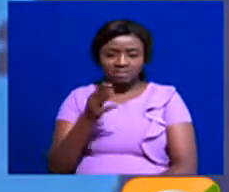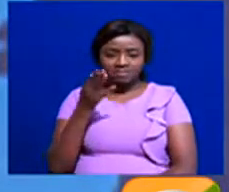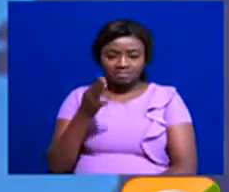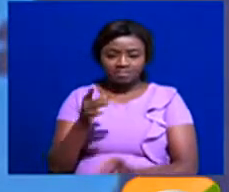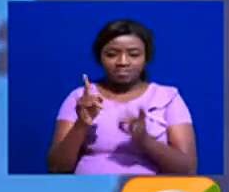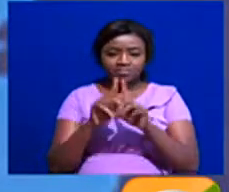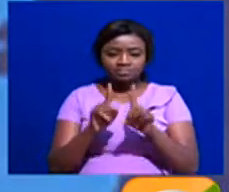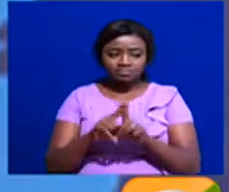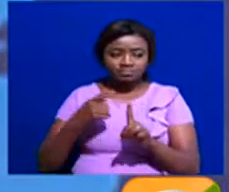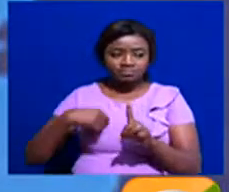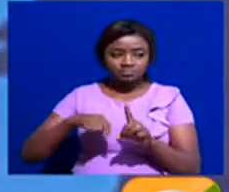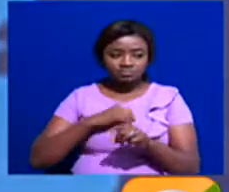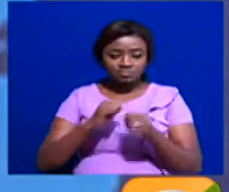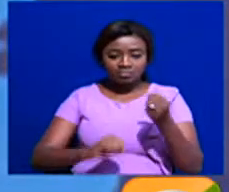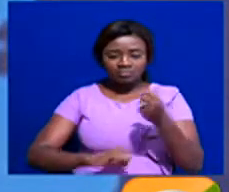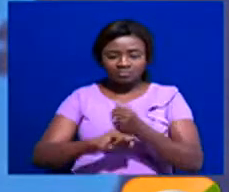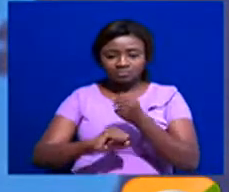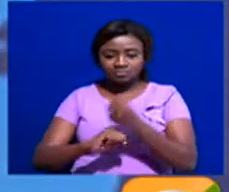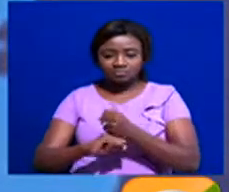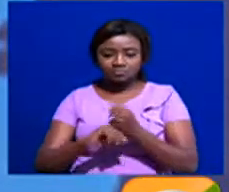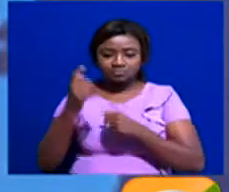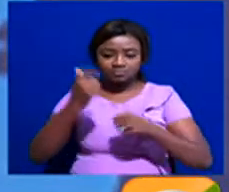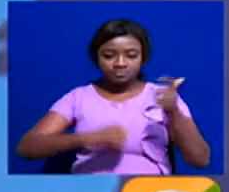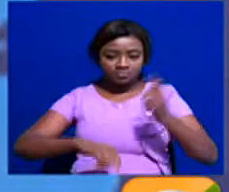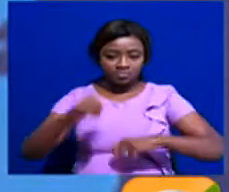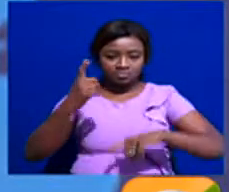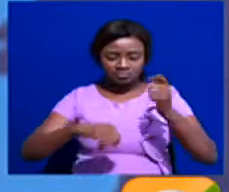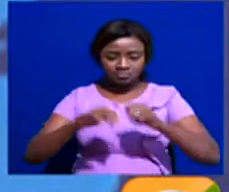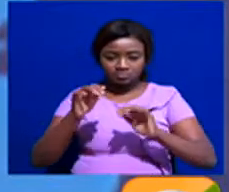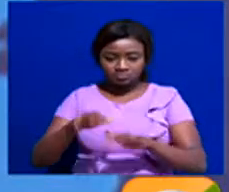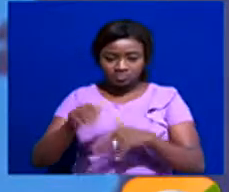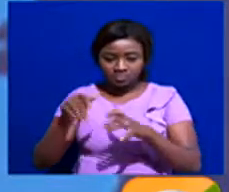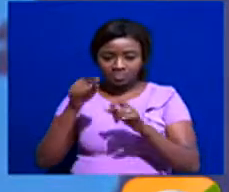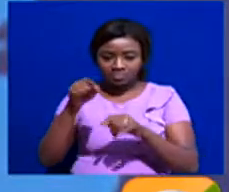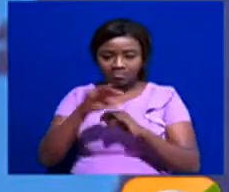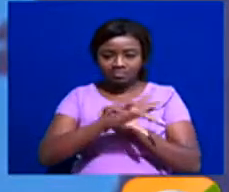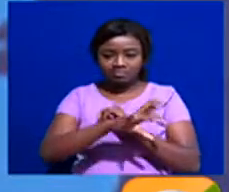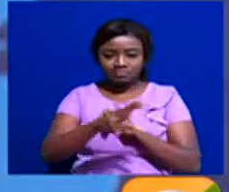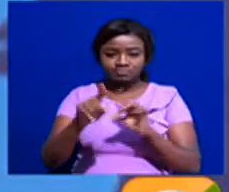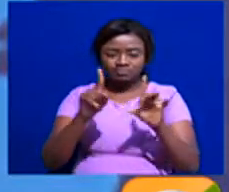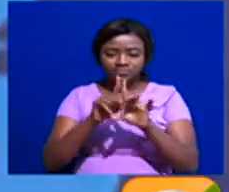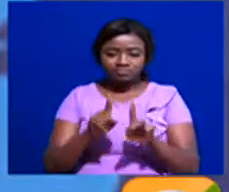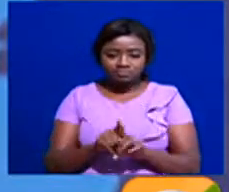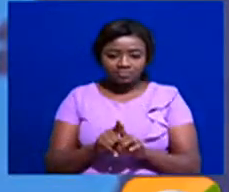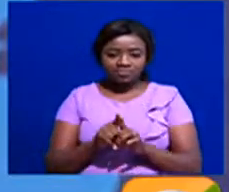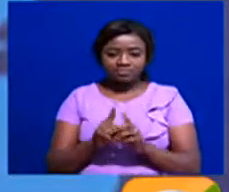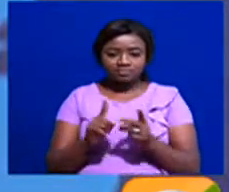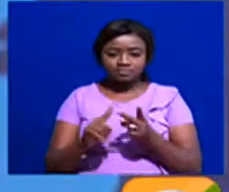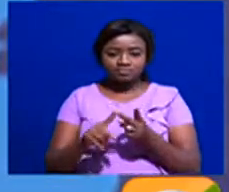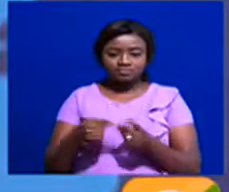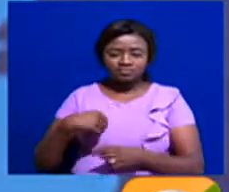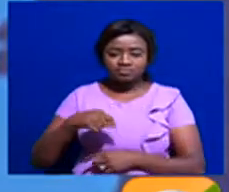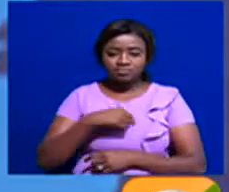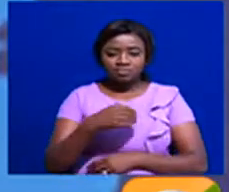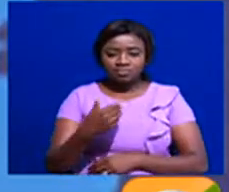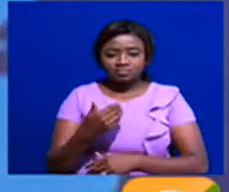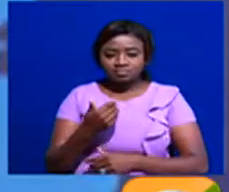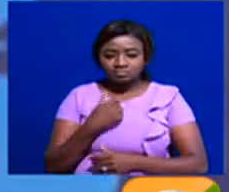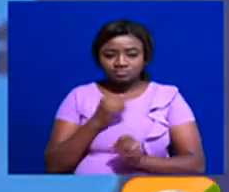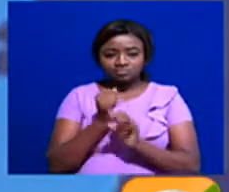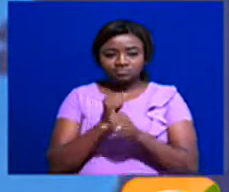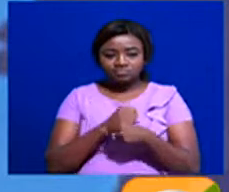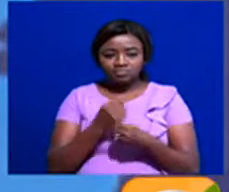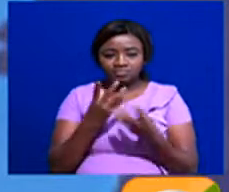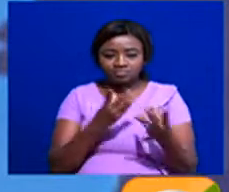promoting dairy farming across the county. And to this effect, we have made available,